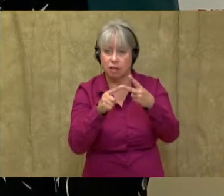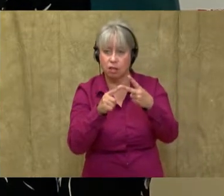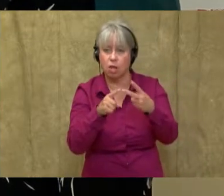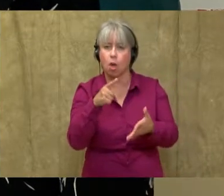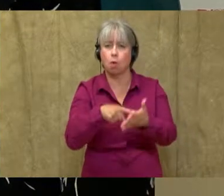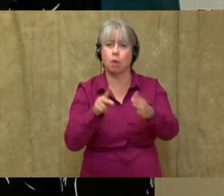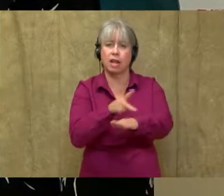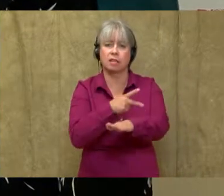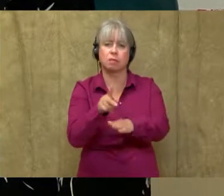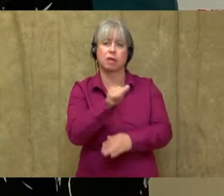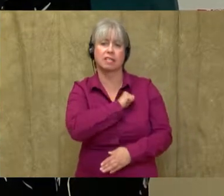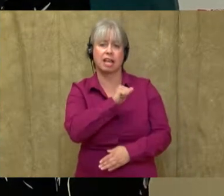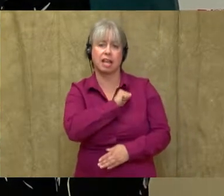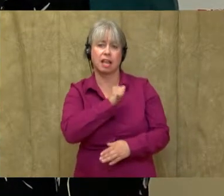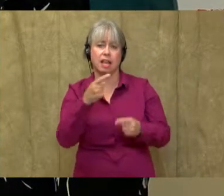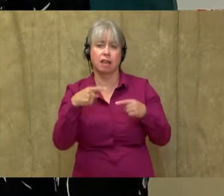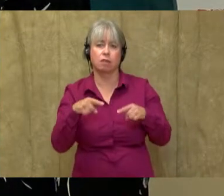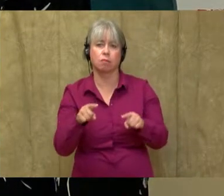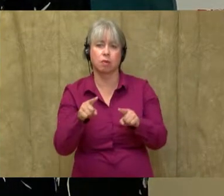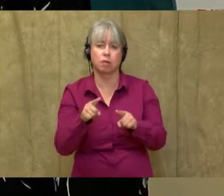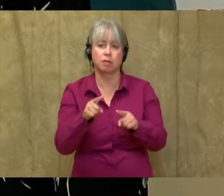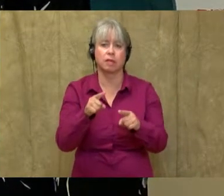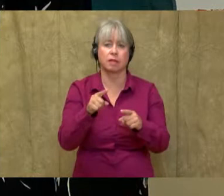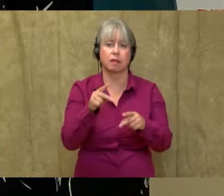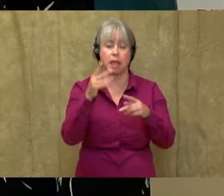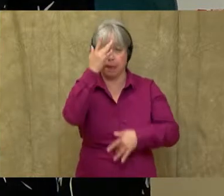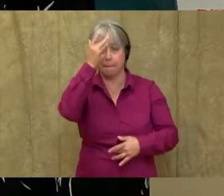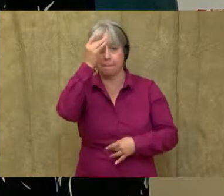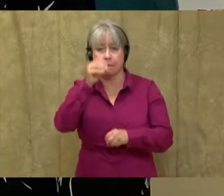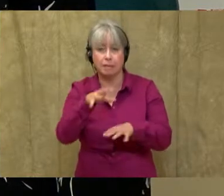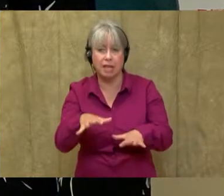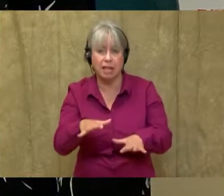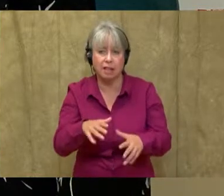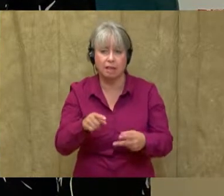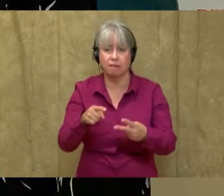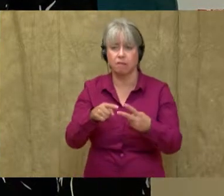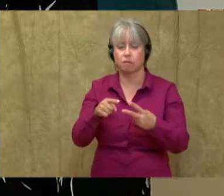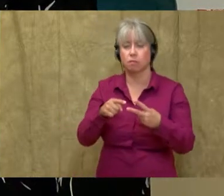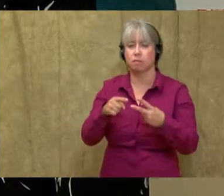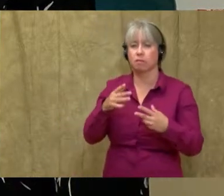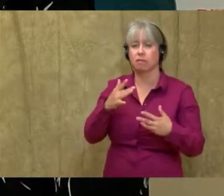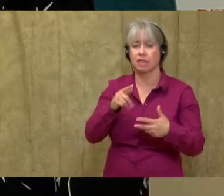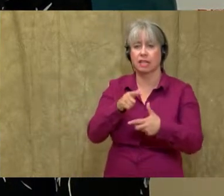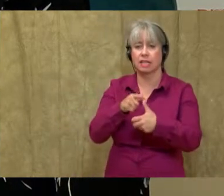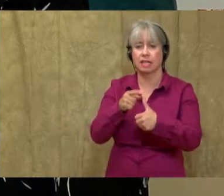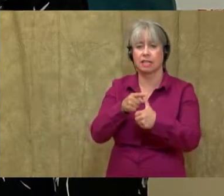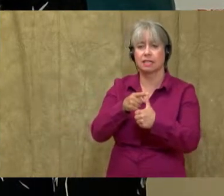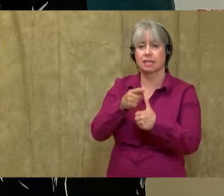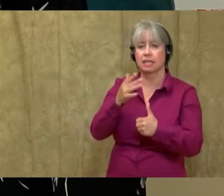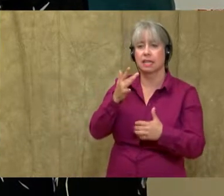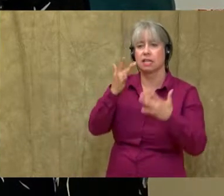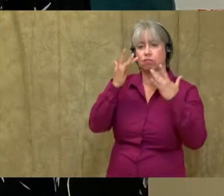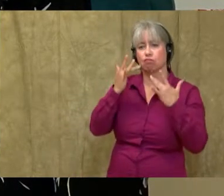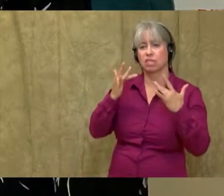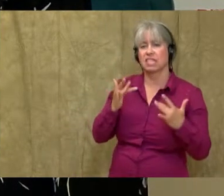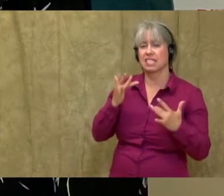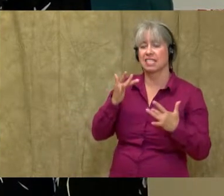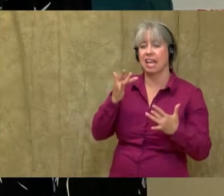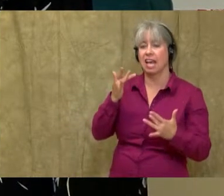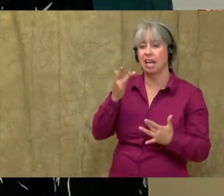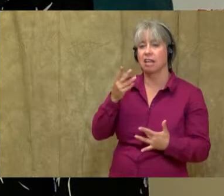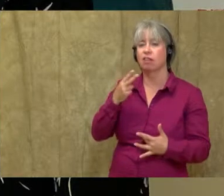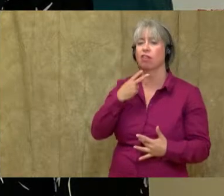toward the pandemic? A, does the poet have a sad or uncertain outlook? B, does she have